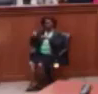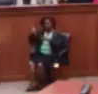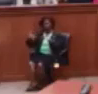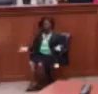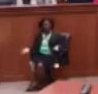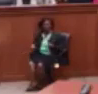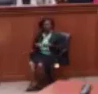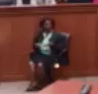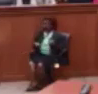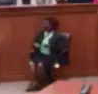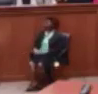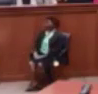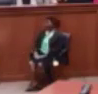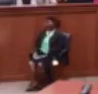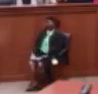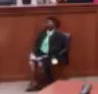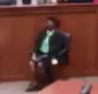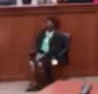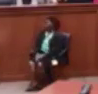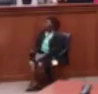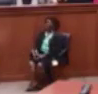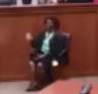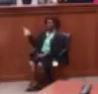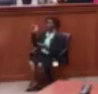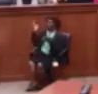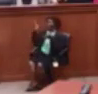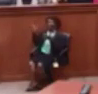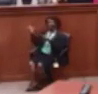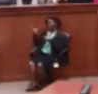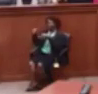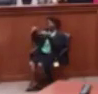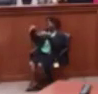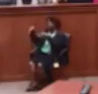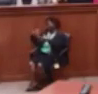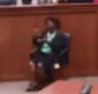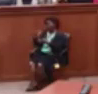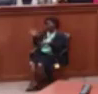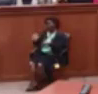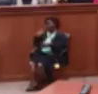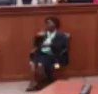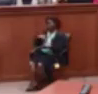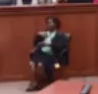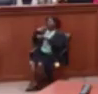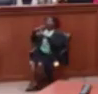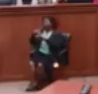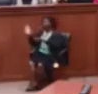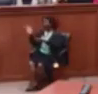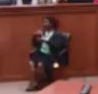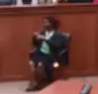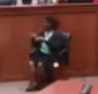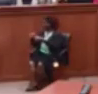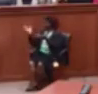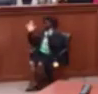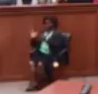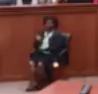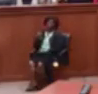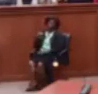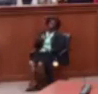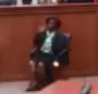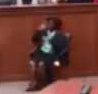No? Okay. Mr. Thank you. Broadwater has taken the words from me, so I agree with everything that he said.